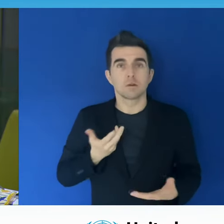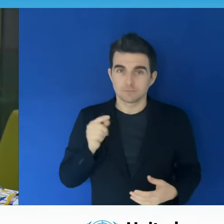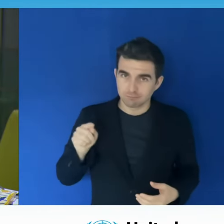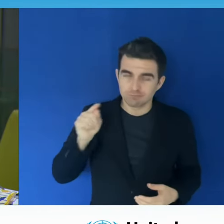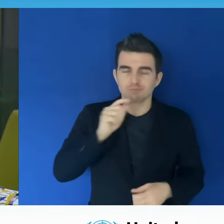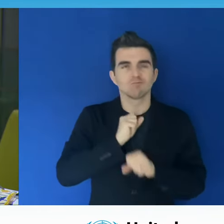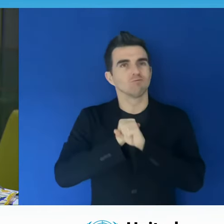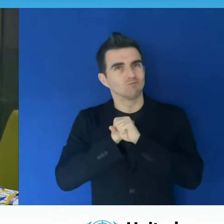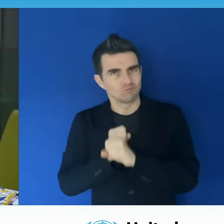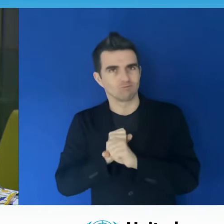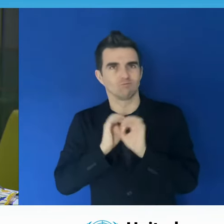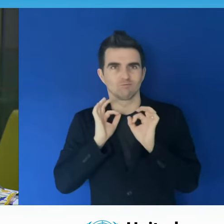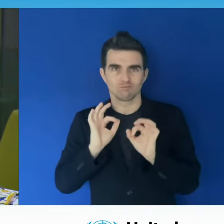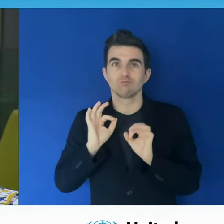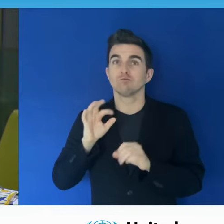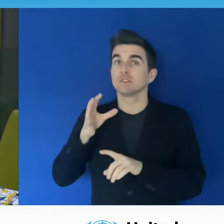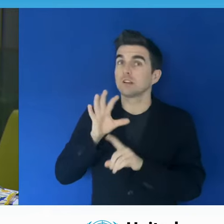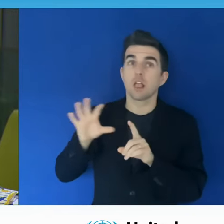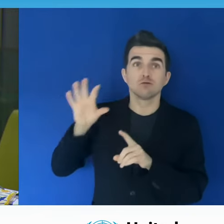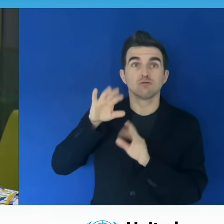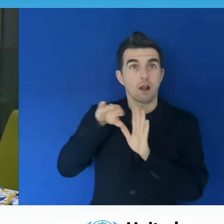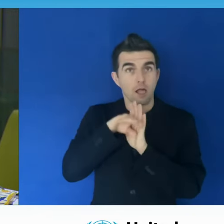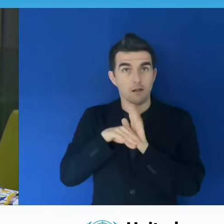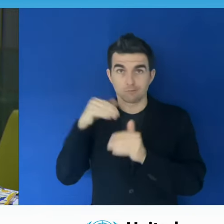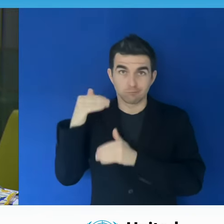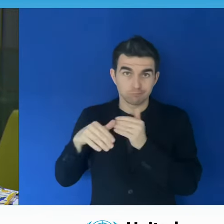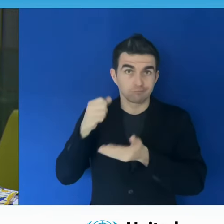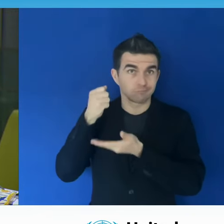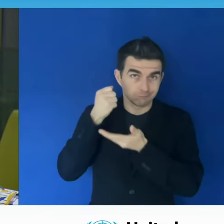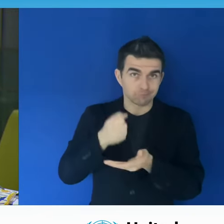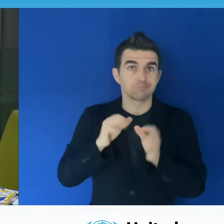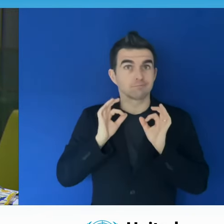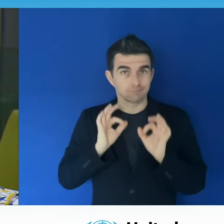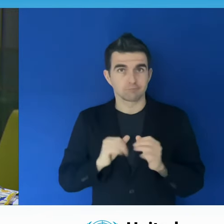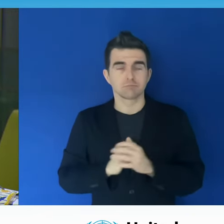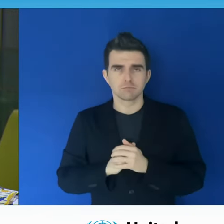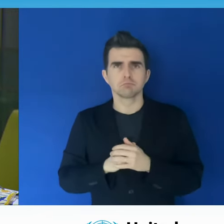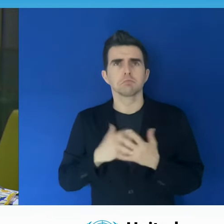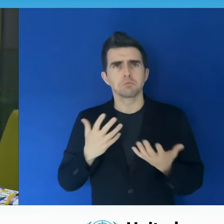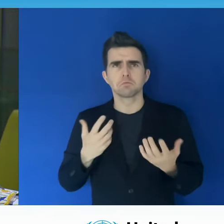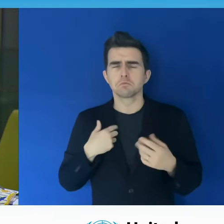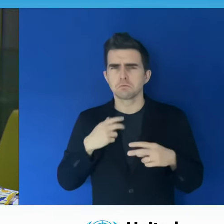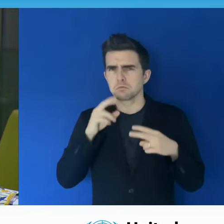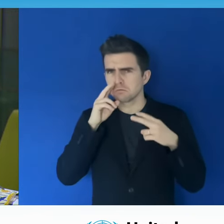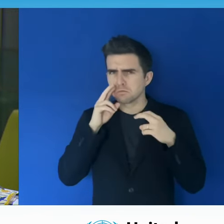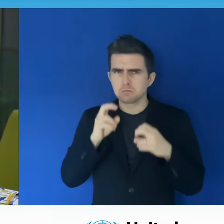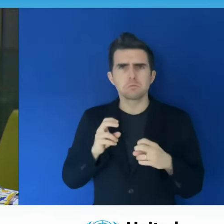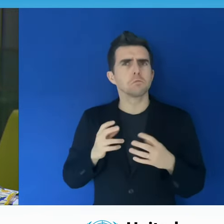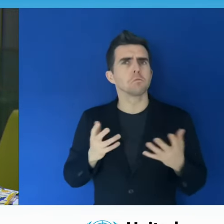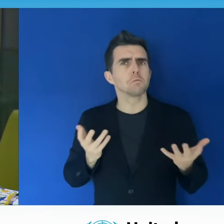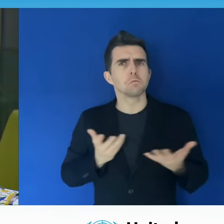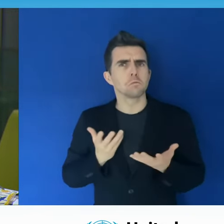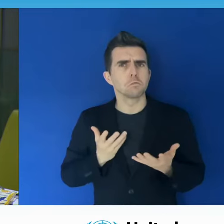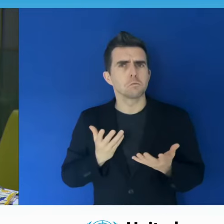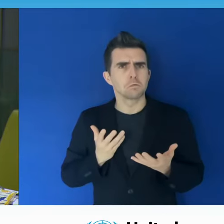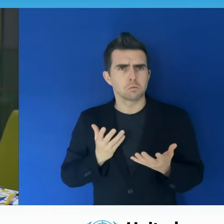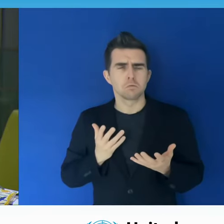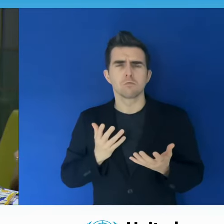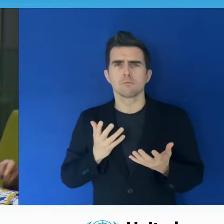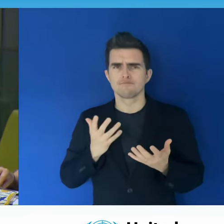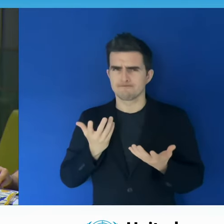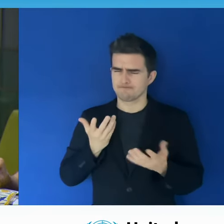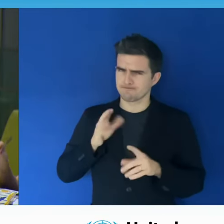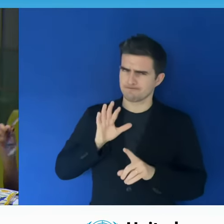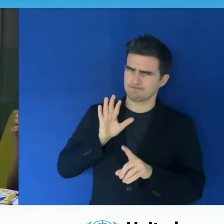pathology of mental health and how to prevent mental health. to move as well in